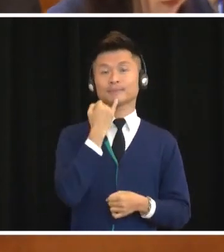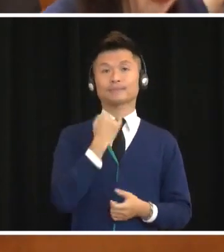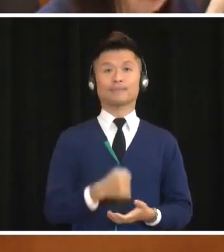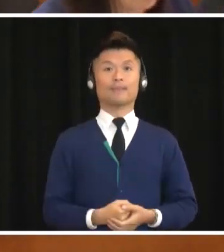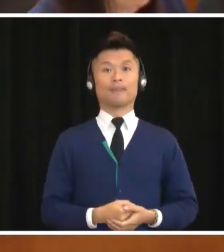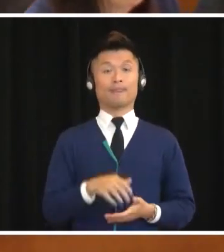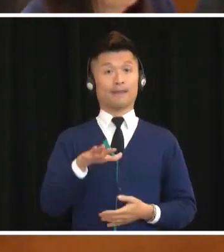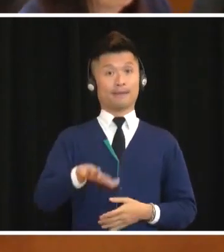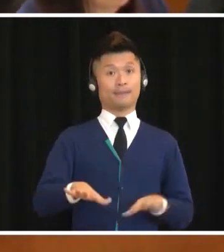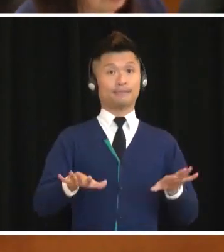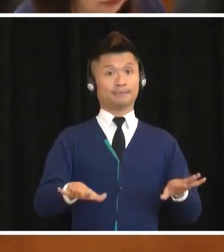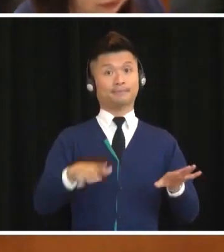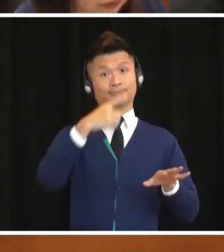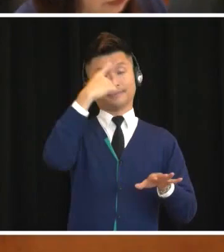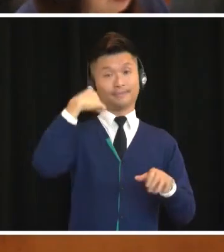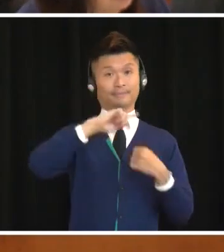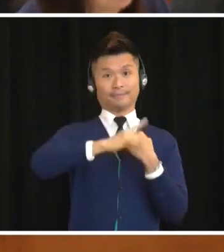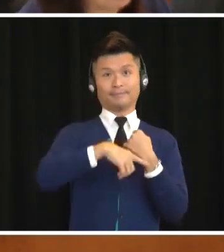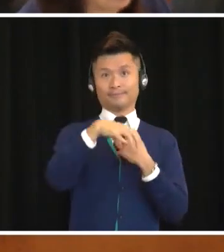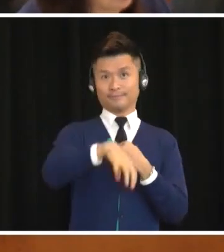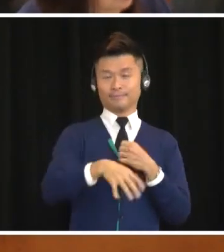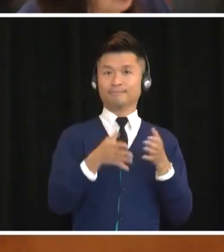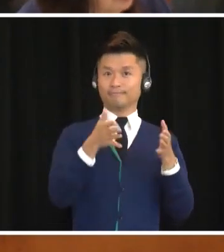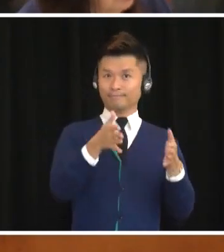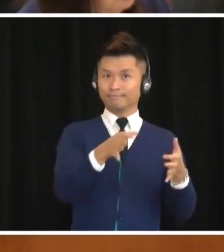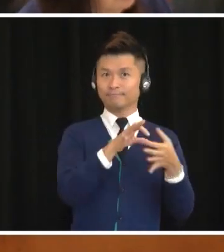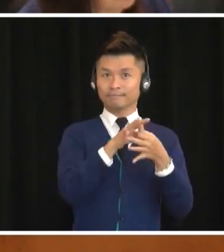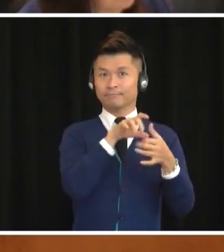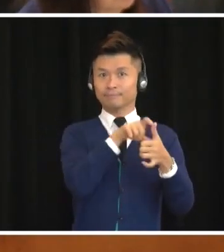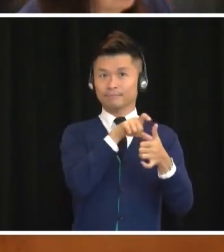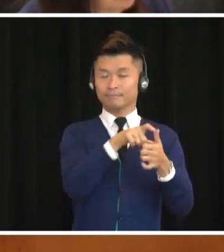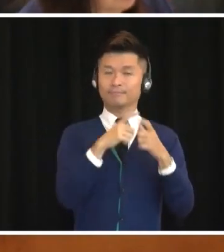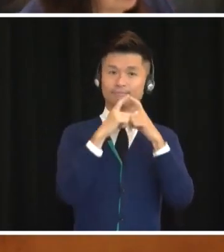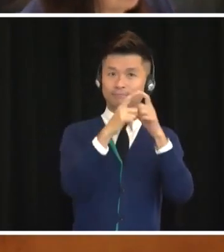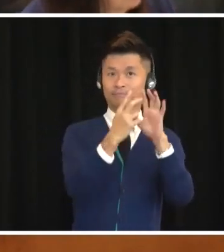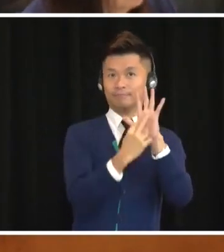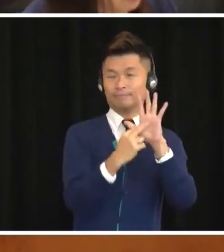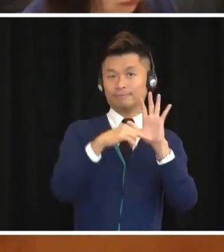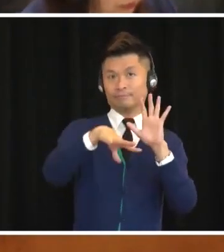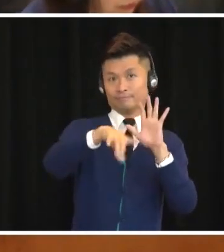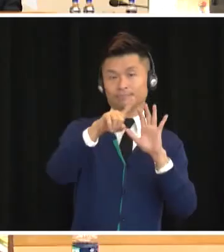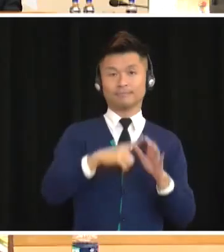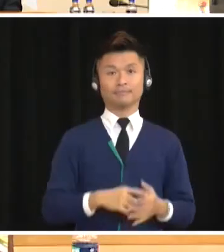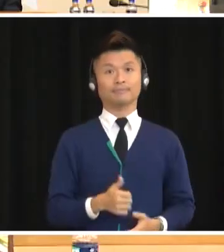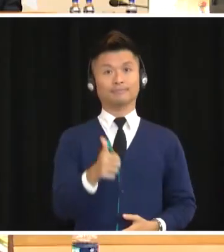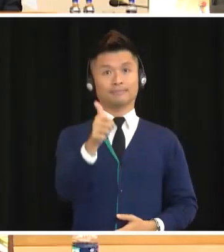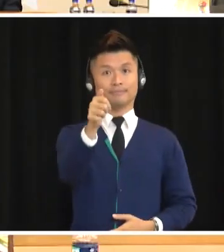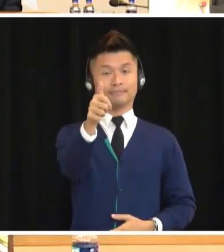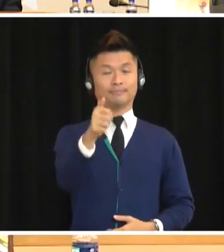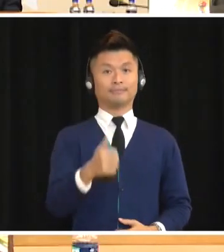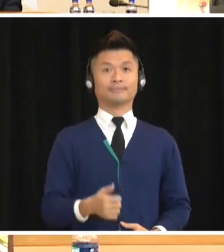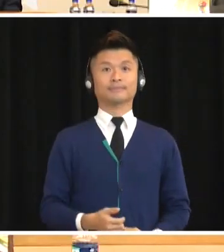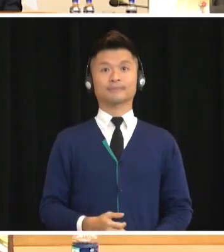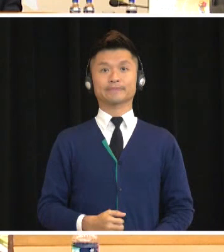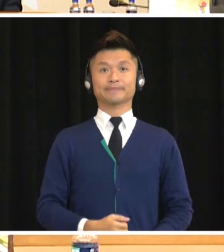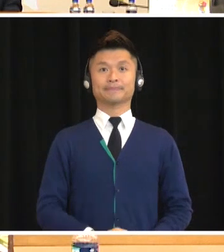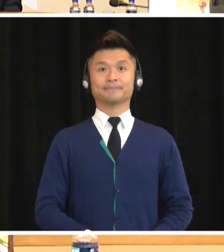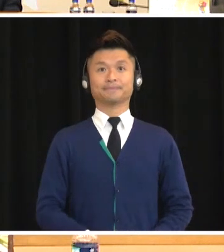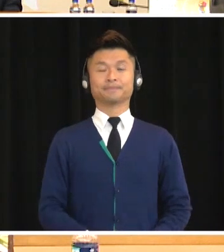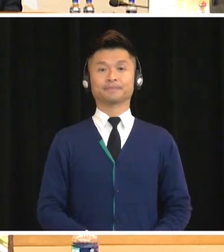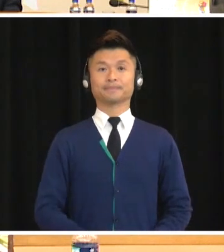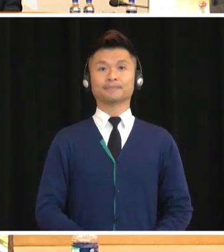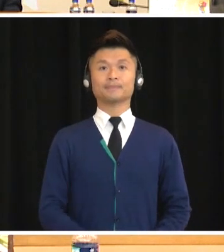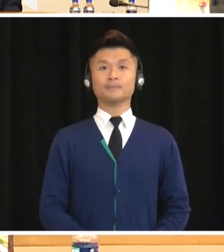school, please feel free to jump in. Now, the Judicial Yuan, the floor is yours.